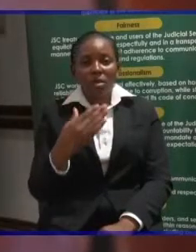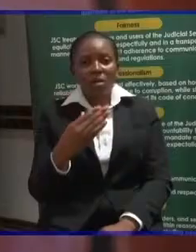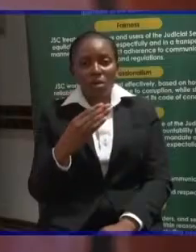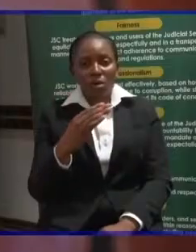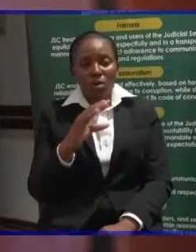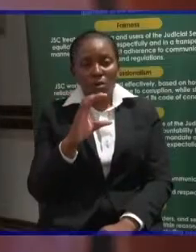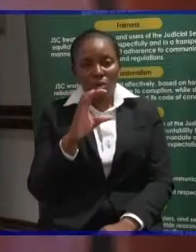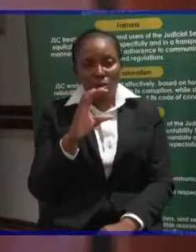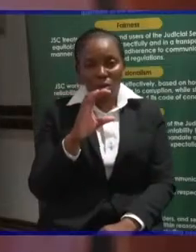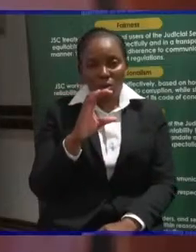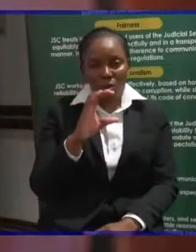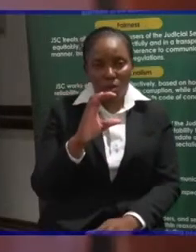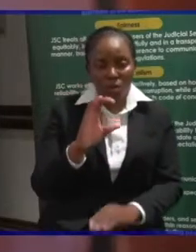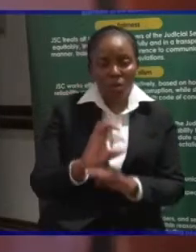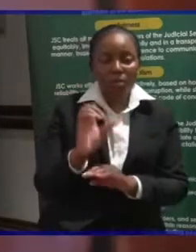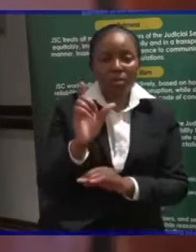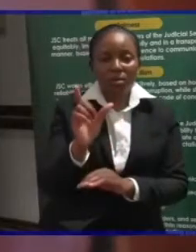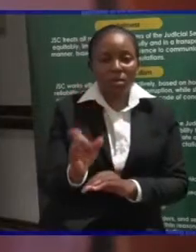Thank you, Commissioner.